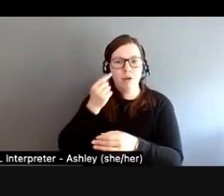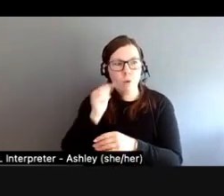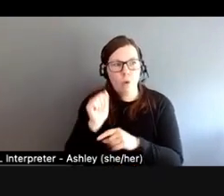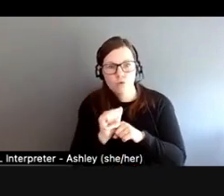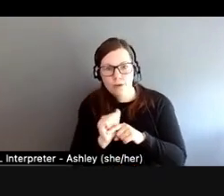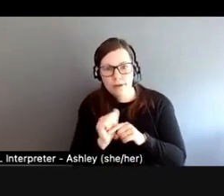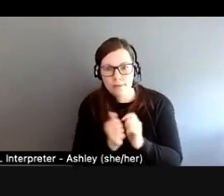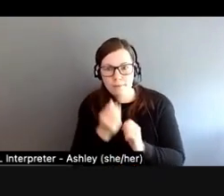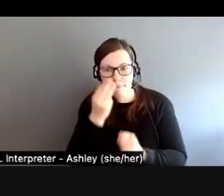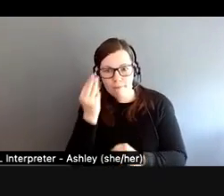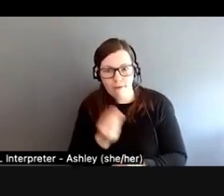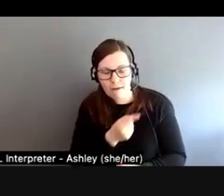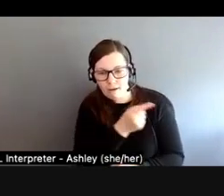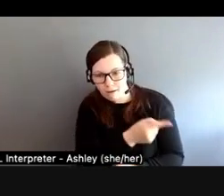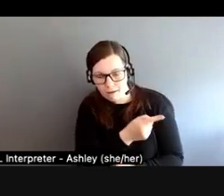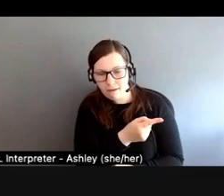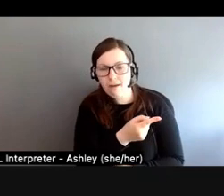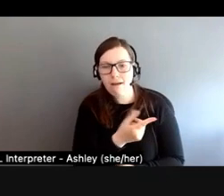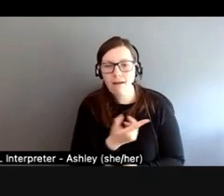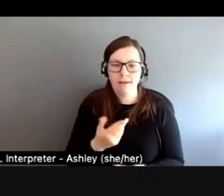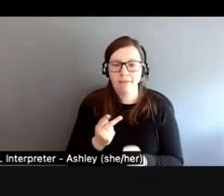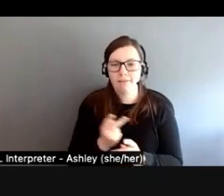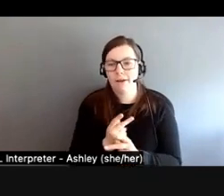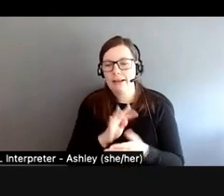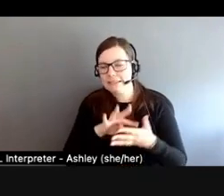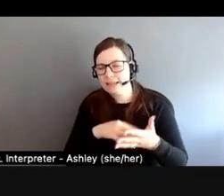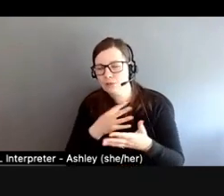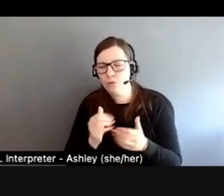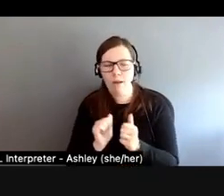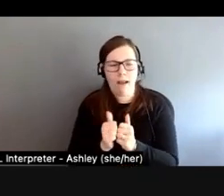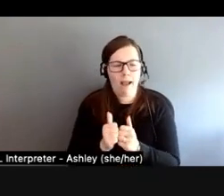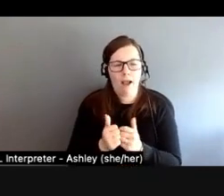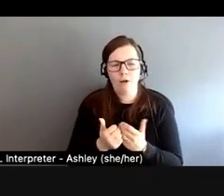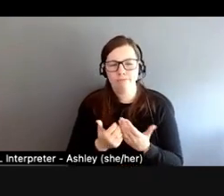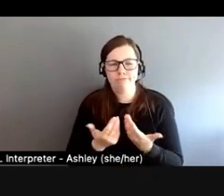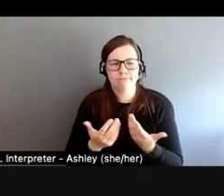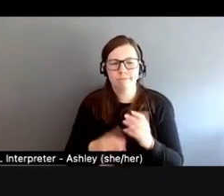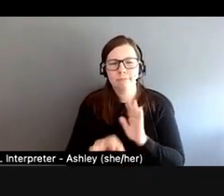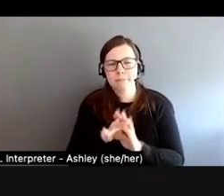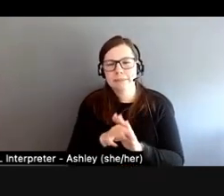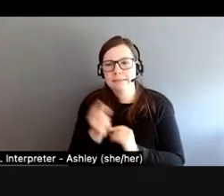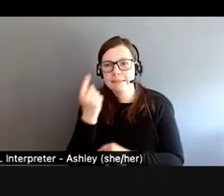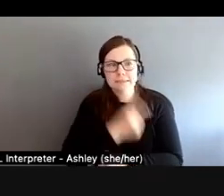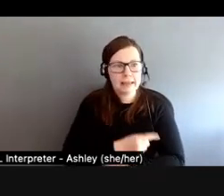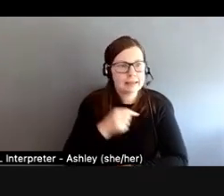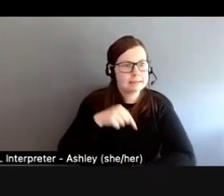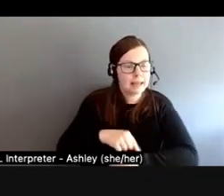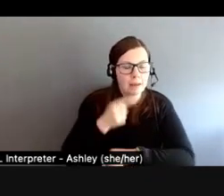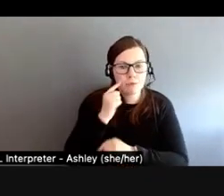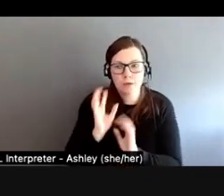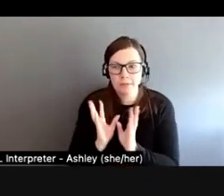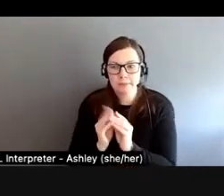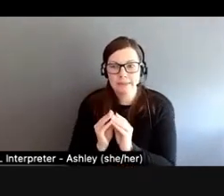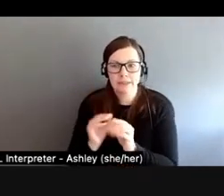teams here and start to find the right date and the days for the meeting. And